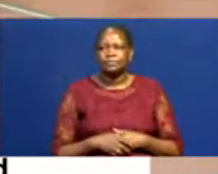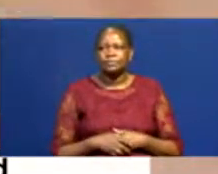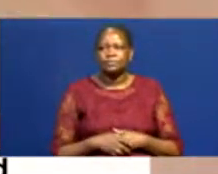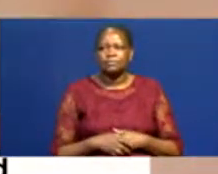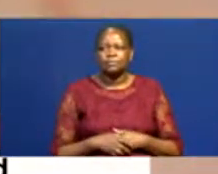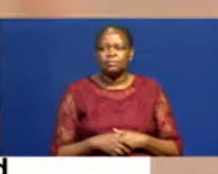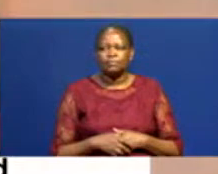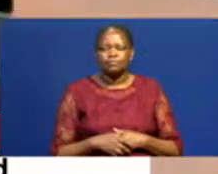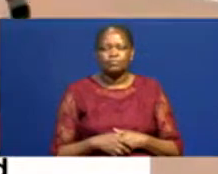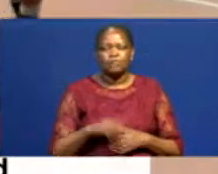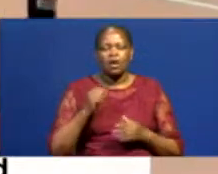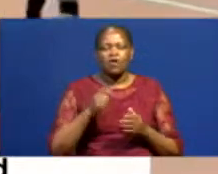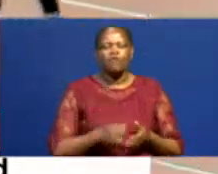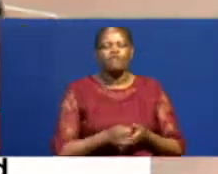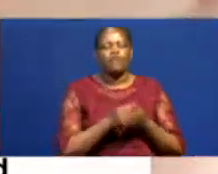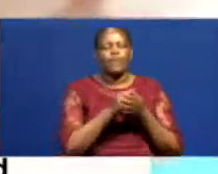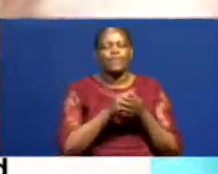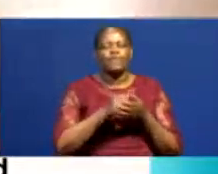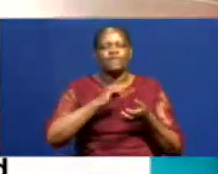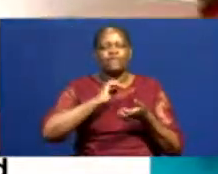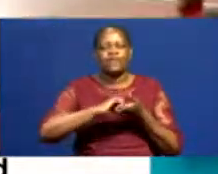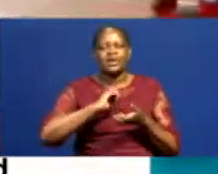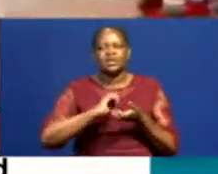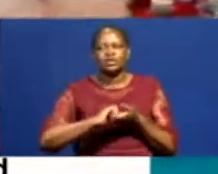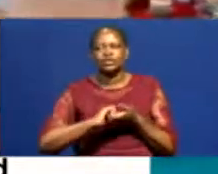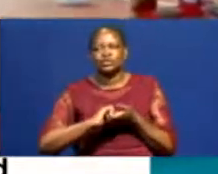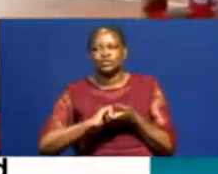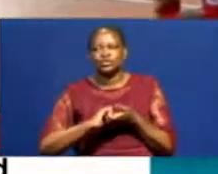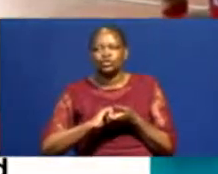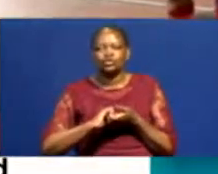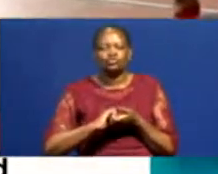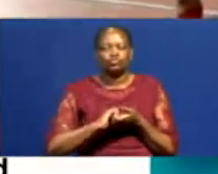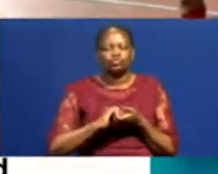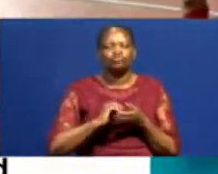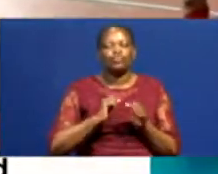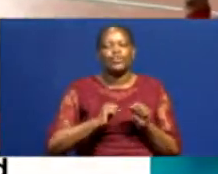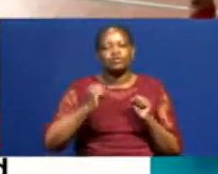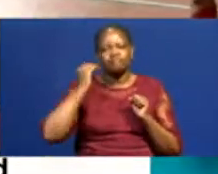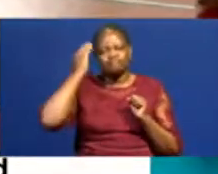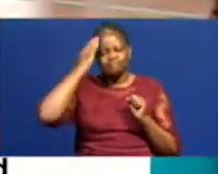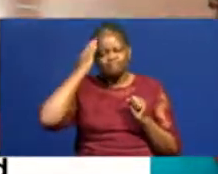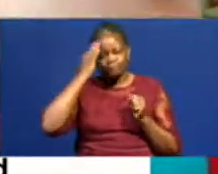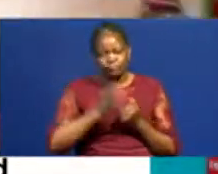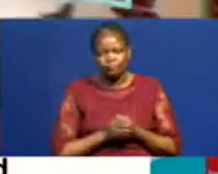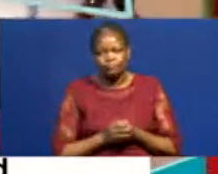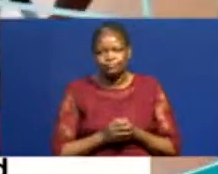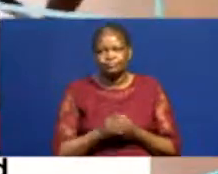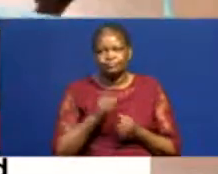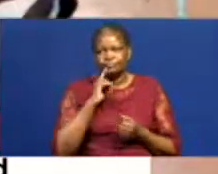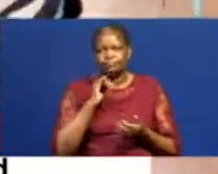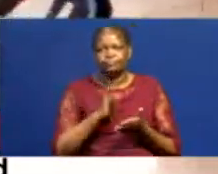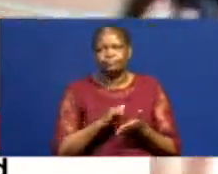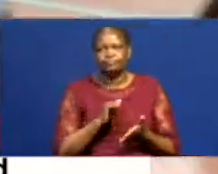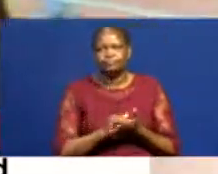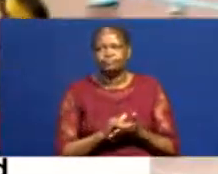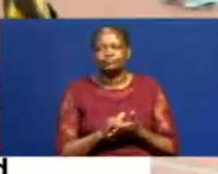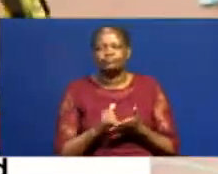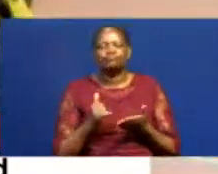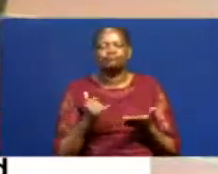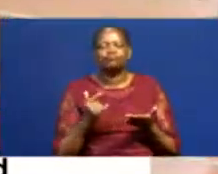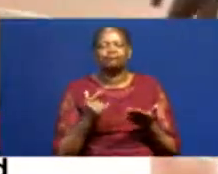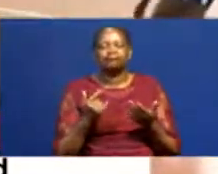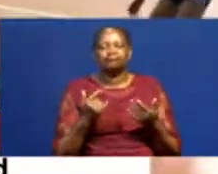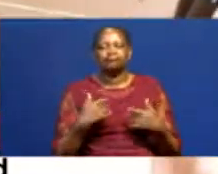The Kenya Volleyball Federation boss Charles Nyabiri named the squads after the conclusion of the National Heroes Tournament held over the weekend in